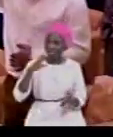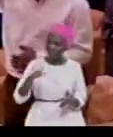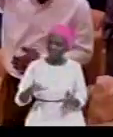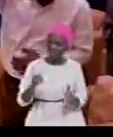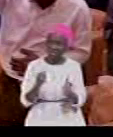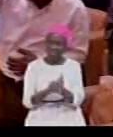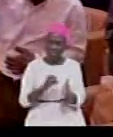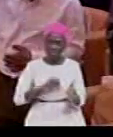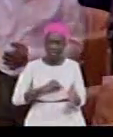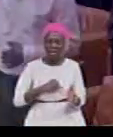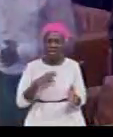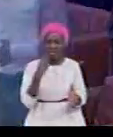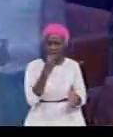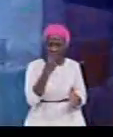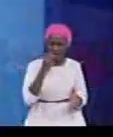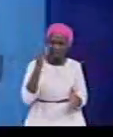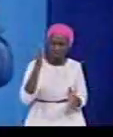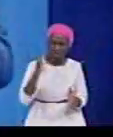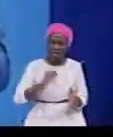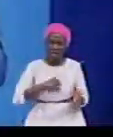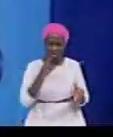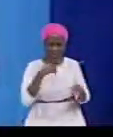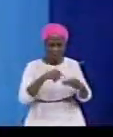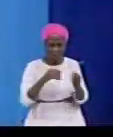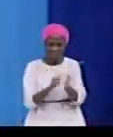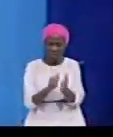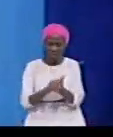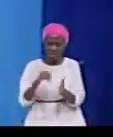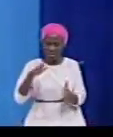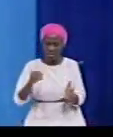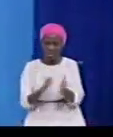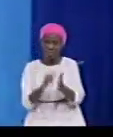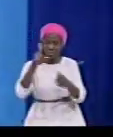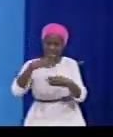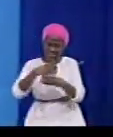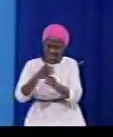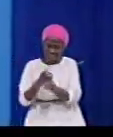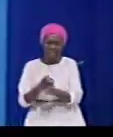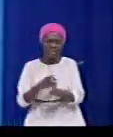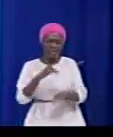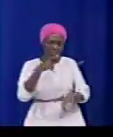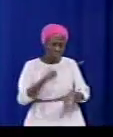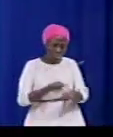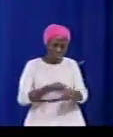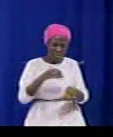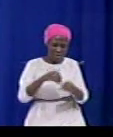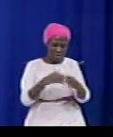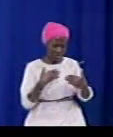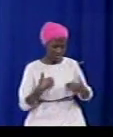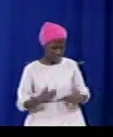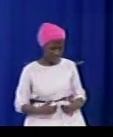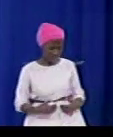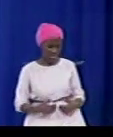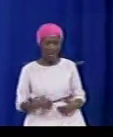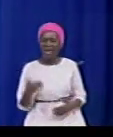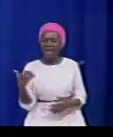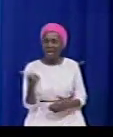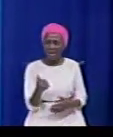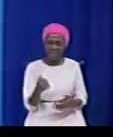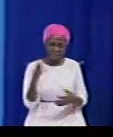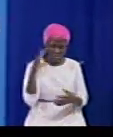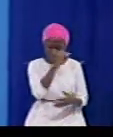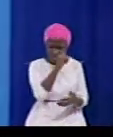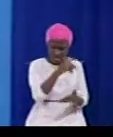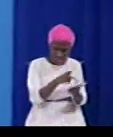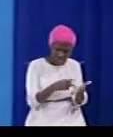where there's no bone, any missing part of the body, whether in the bone, whether in the stomach, whether it's